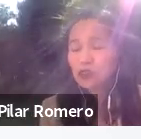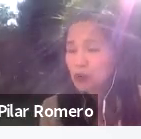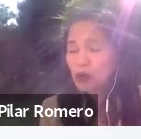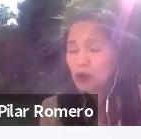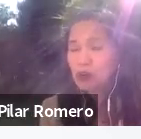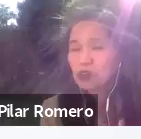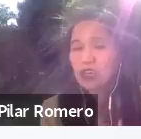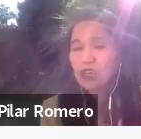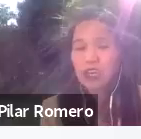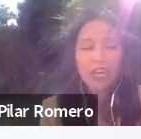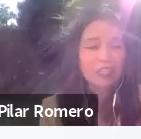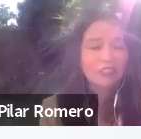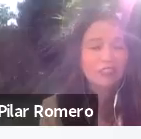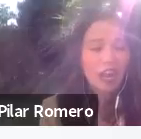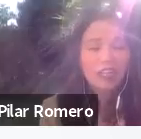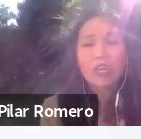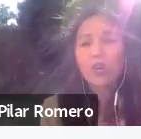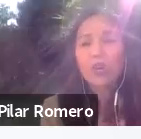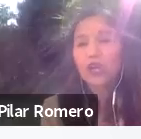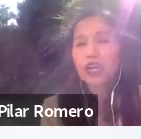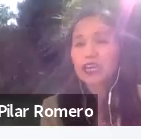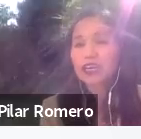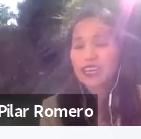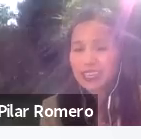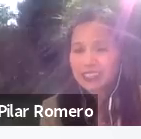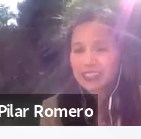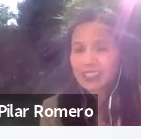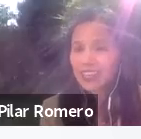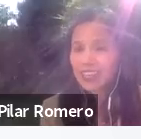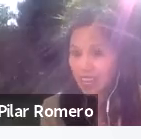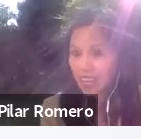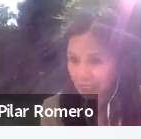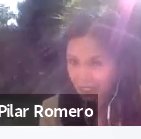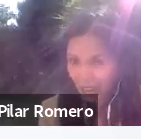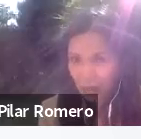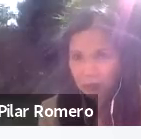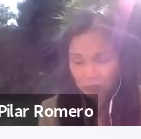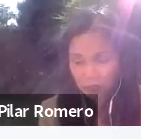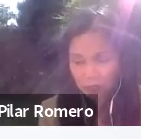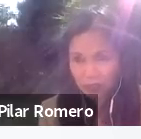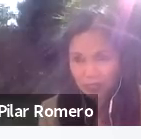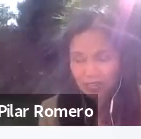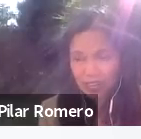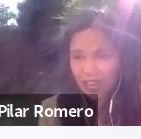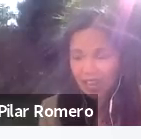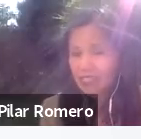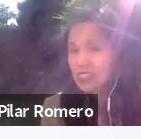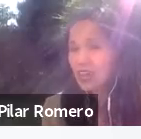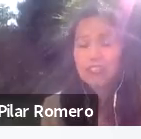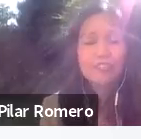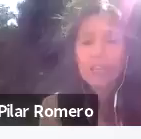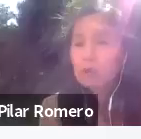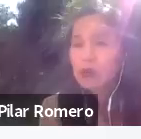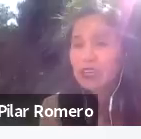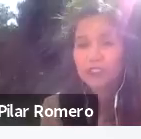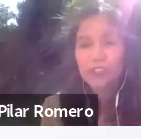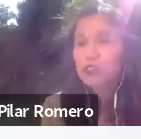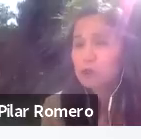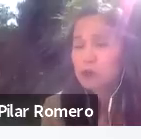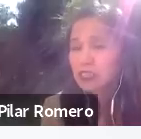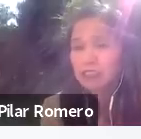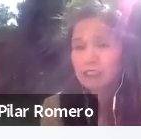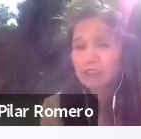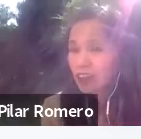mediated through dialogue and encounter. It is not simply